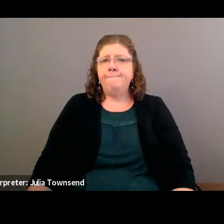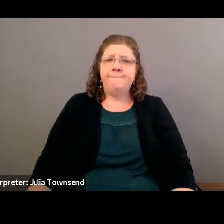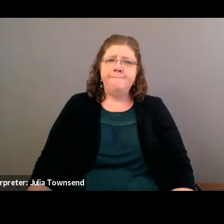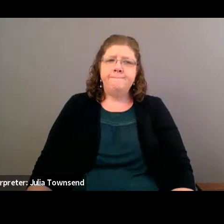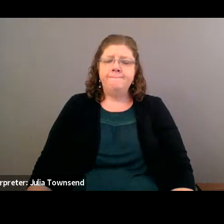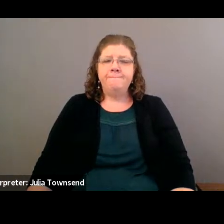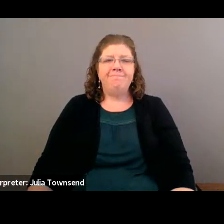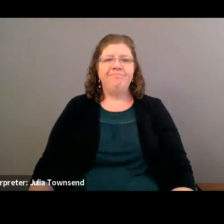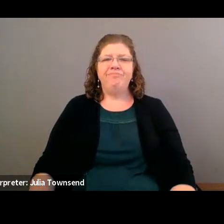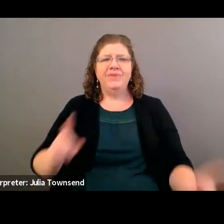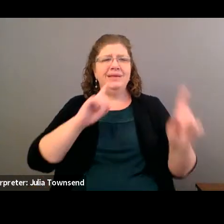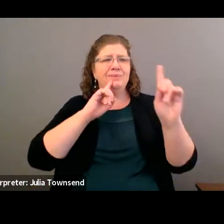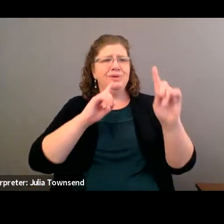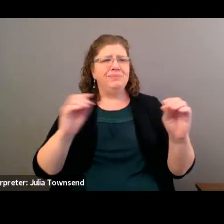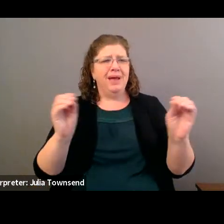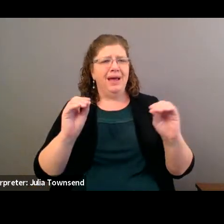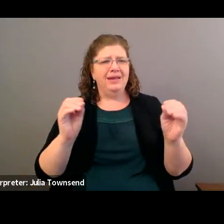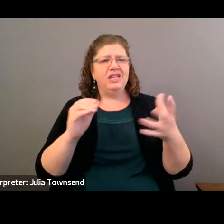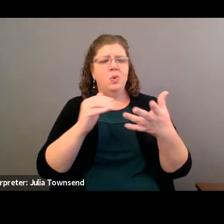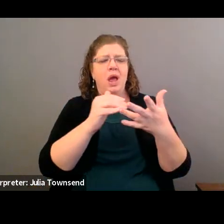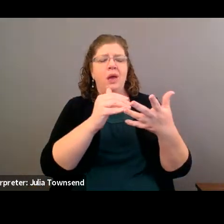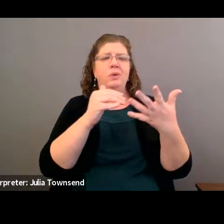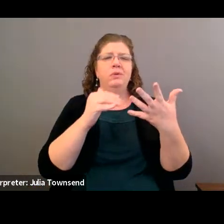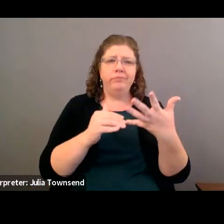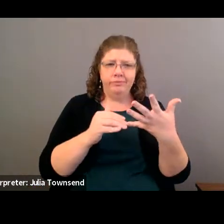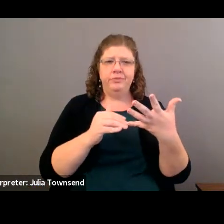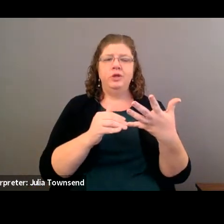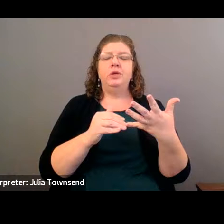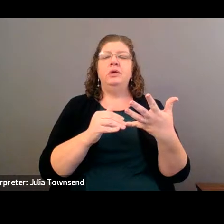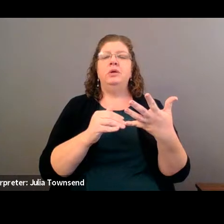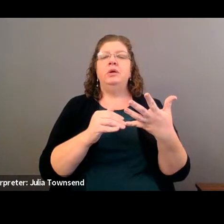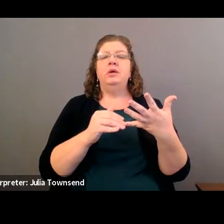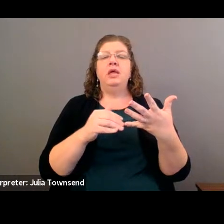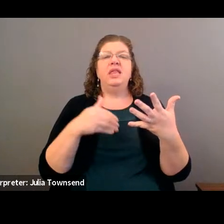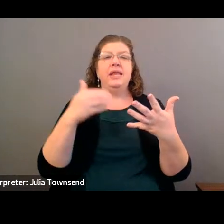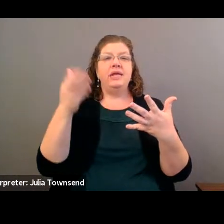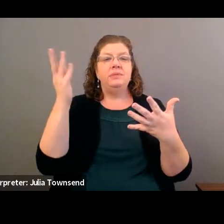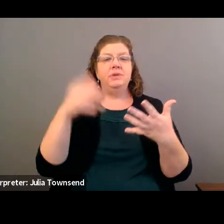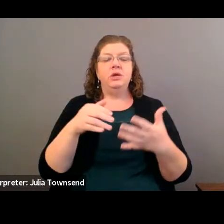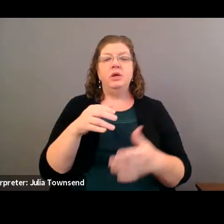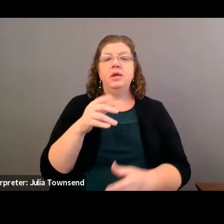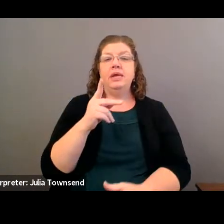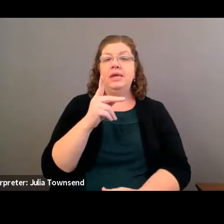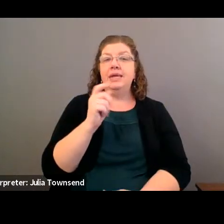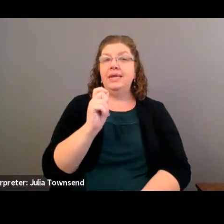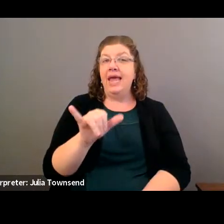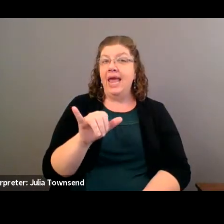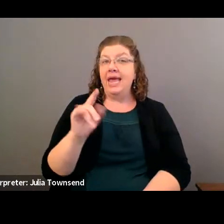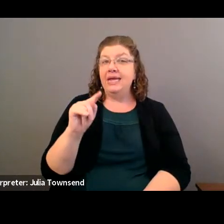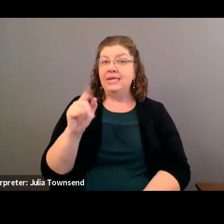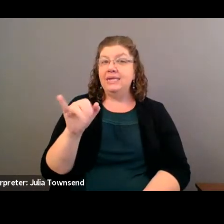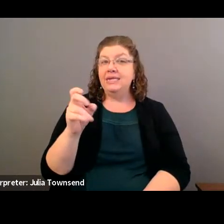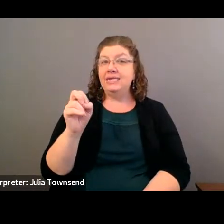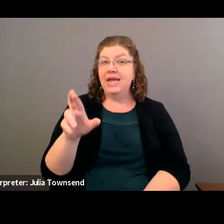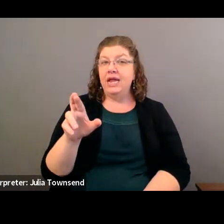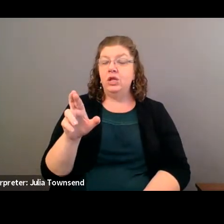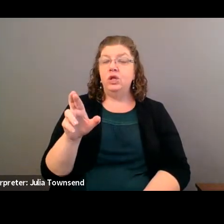She's not responding, so I'm going to go ahead and go to our next speaker, Kay Taylor.